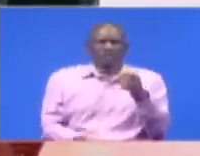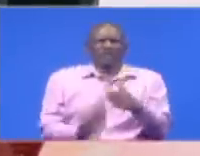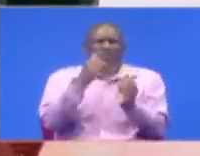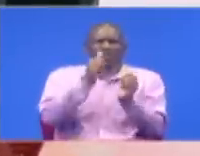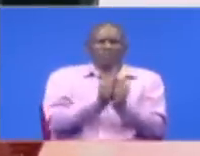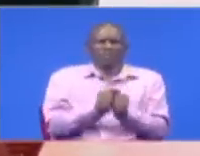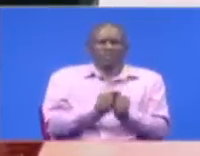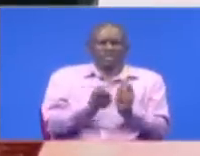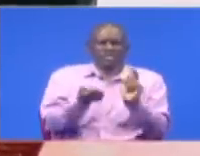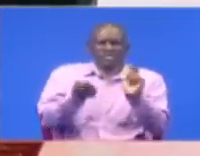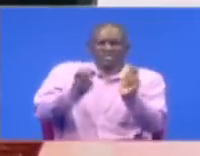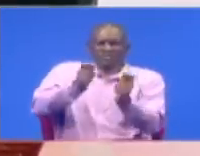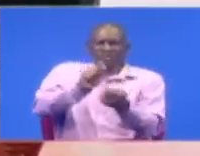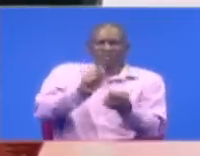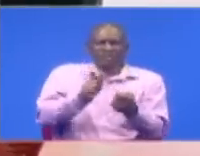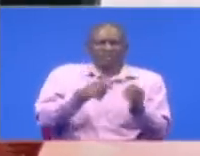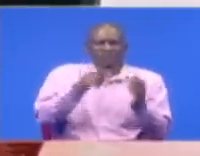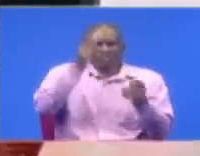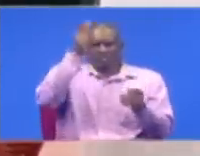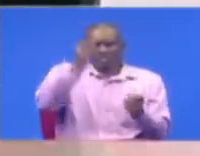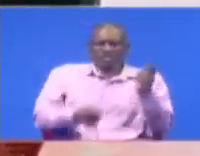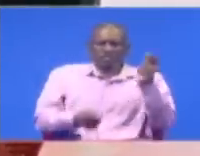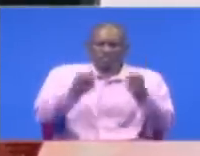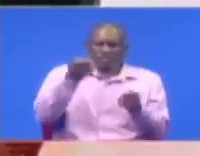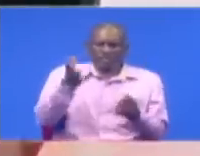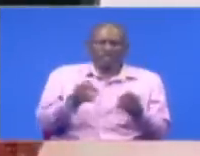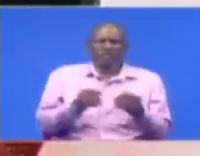very transformative judgments.